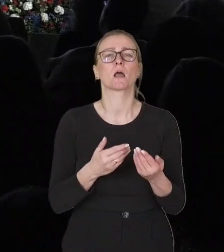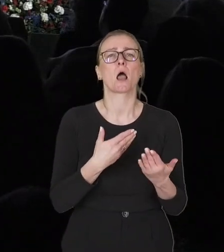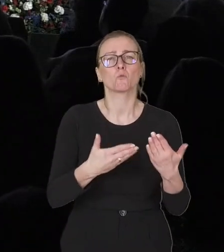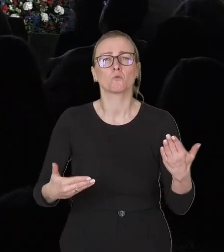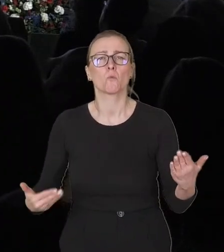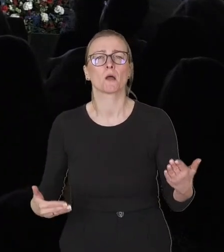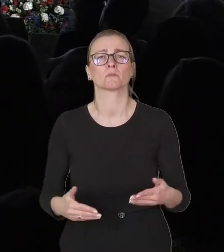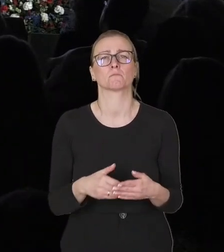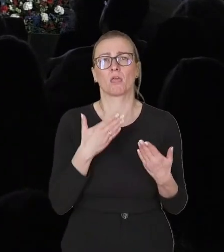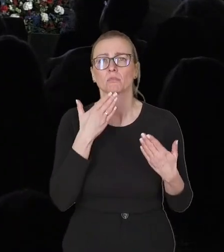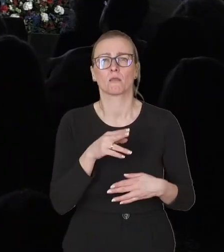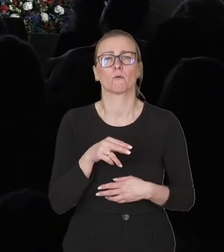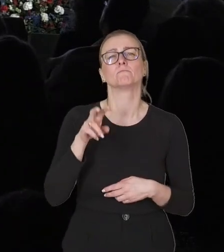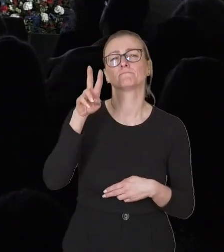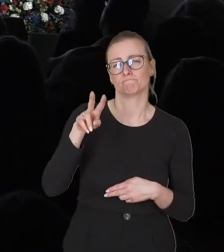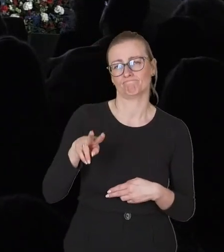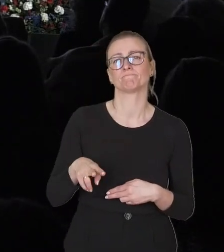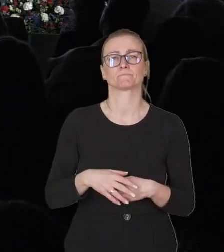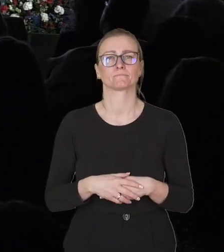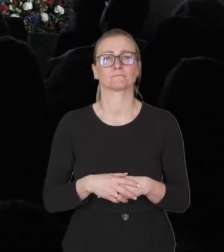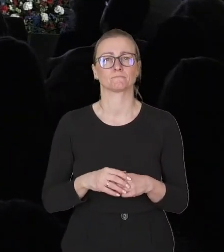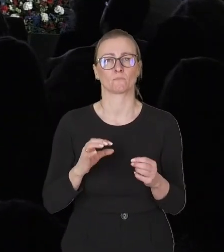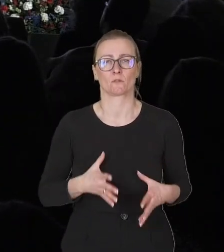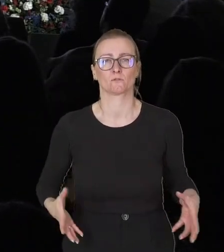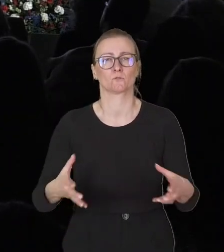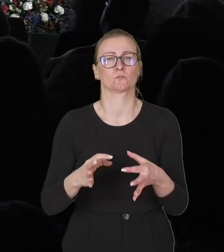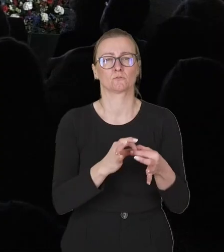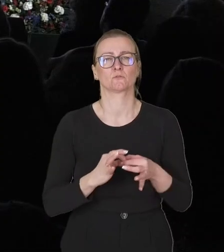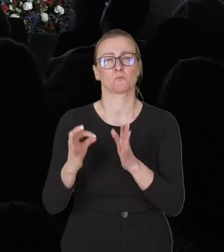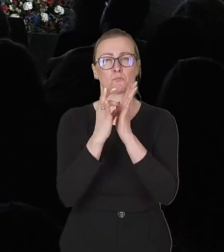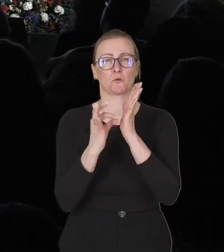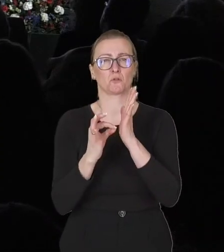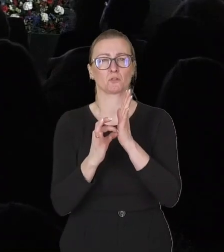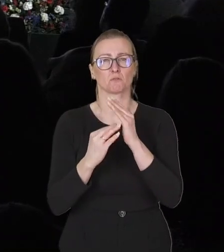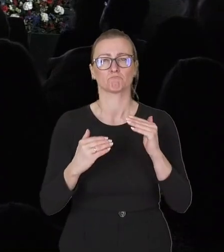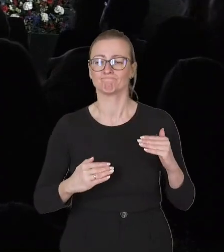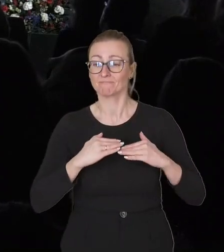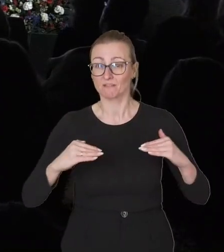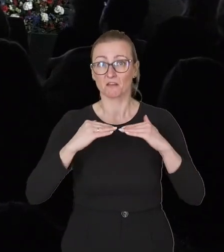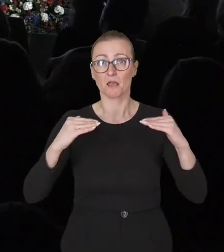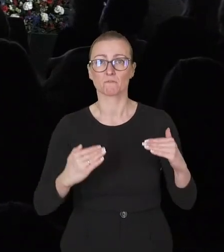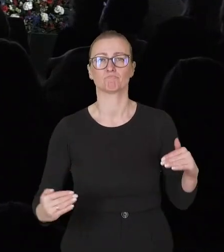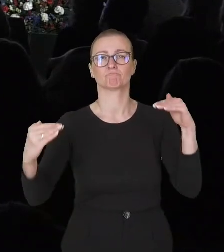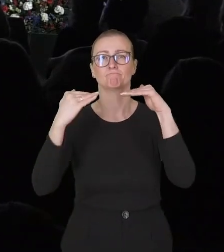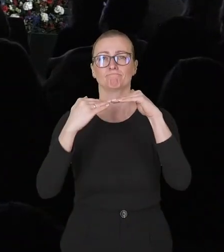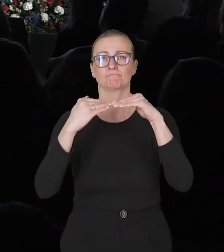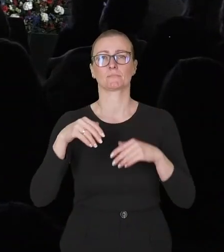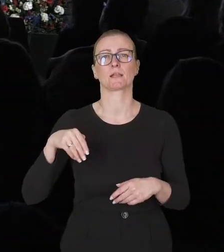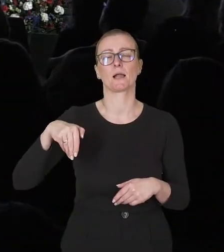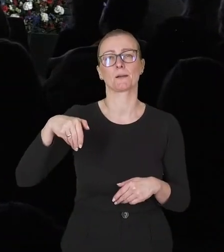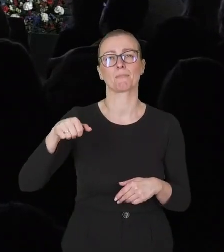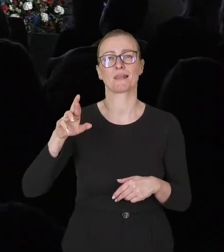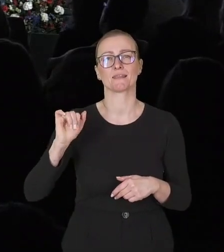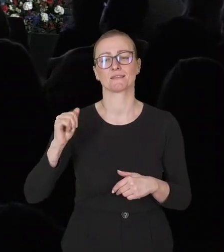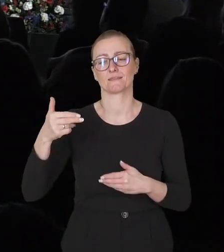to the global position and the global competition of regions and companies? Marina? Of course, for me, this is not a difficult